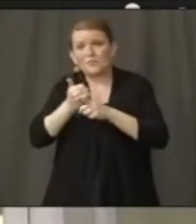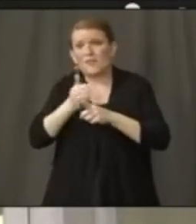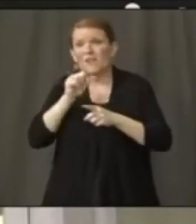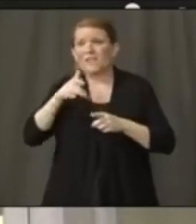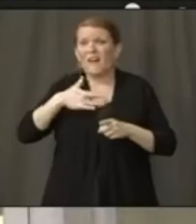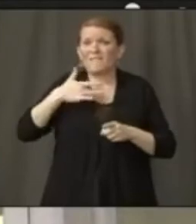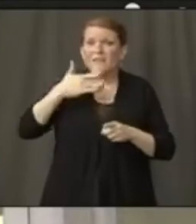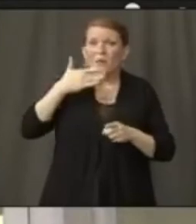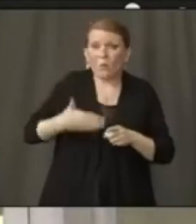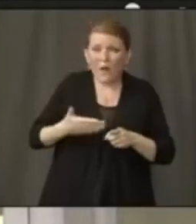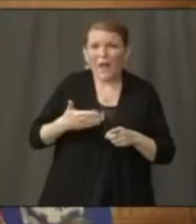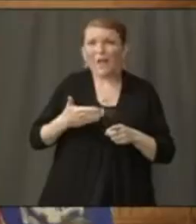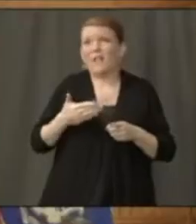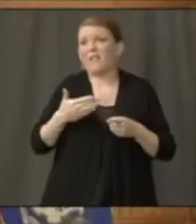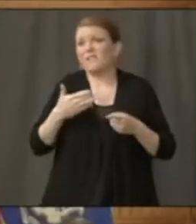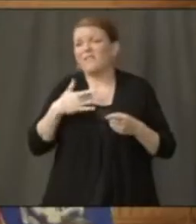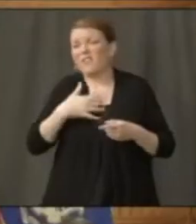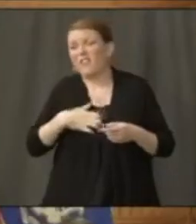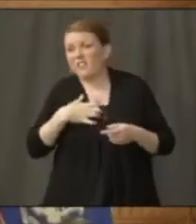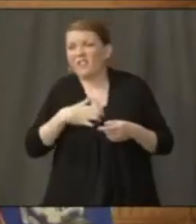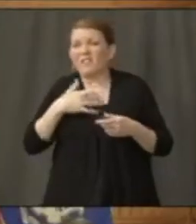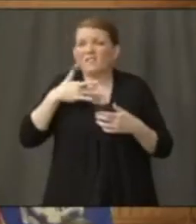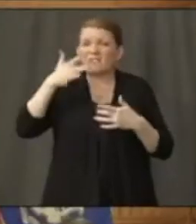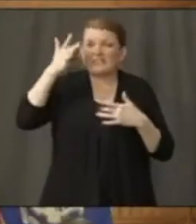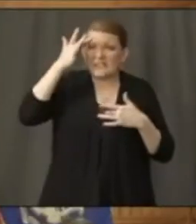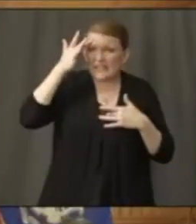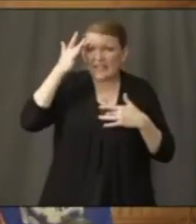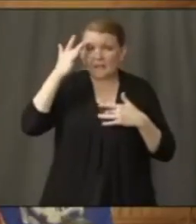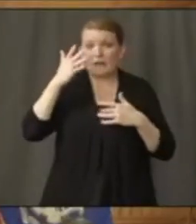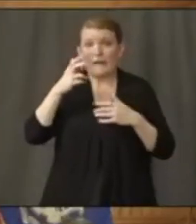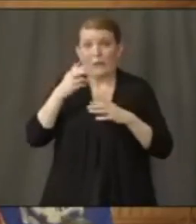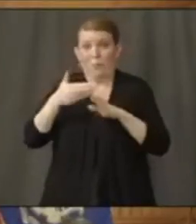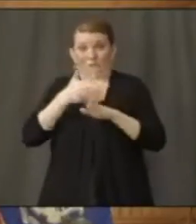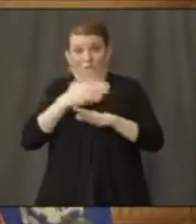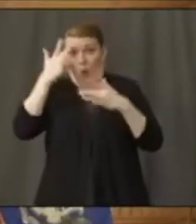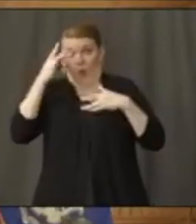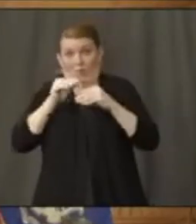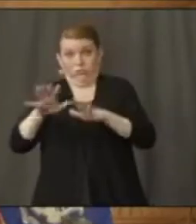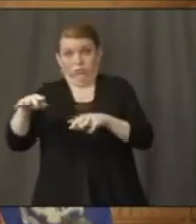enough. The Hartford Current.